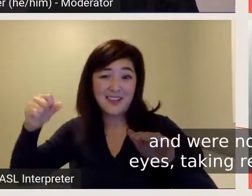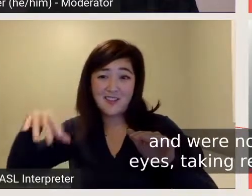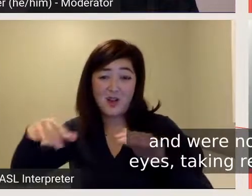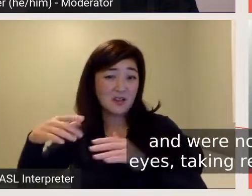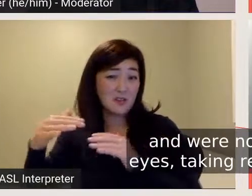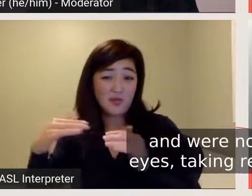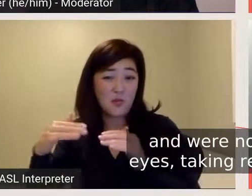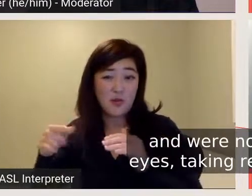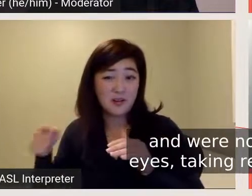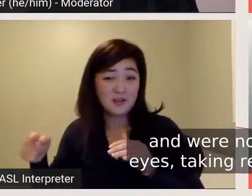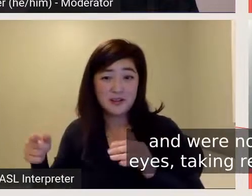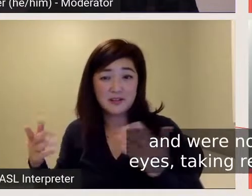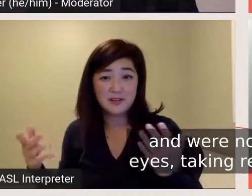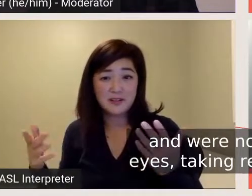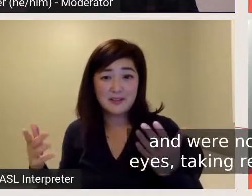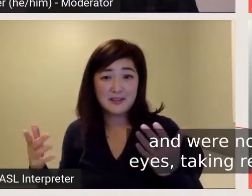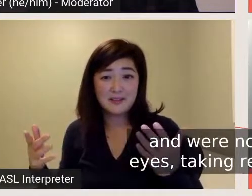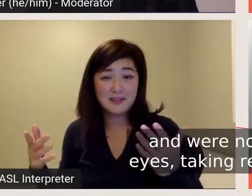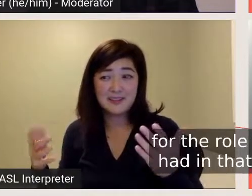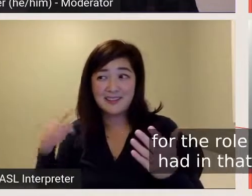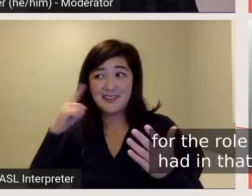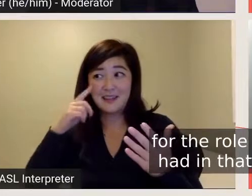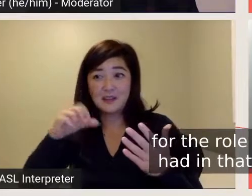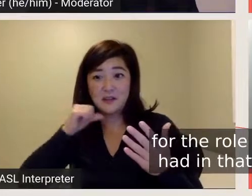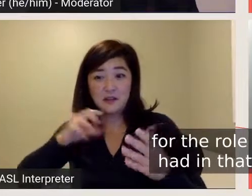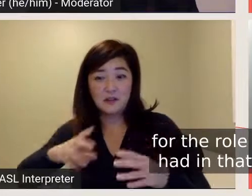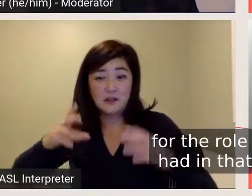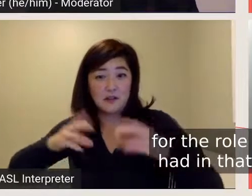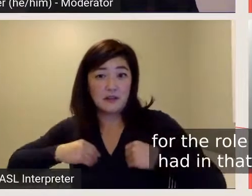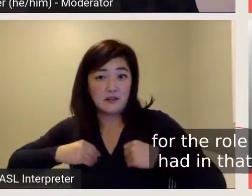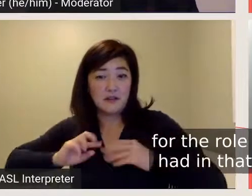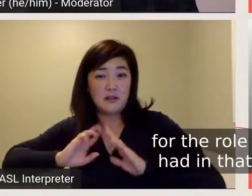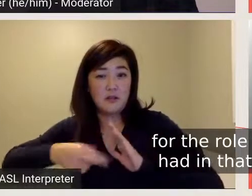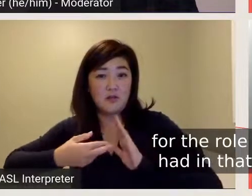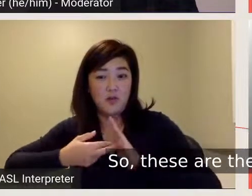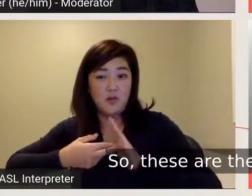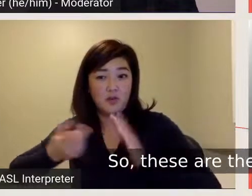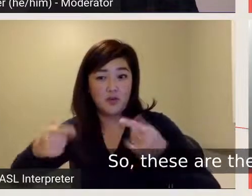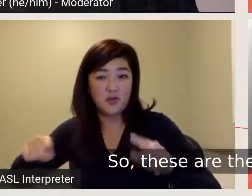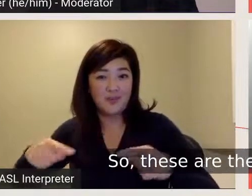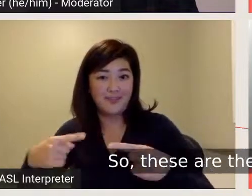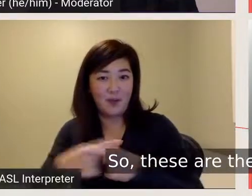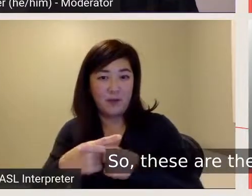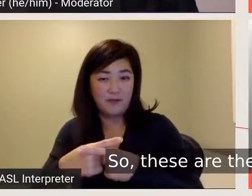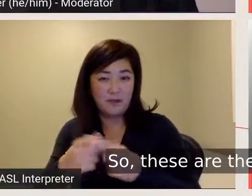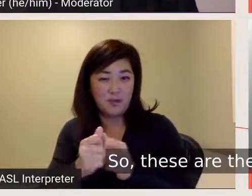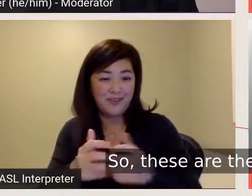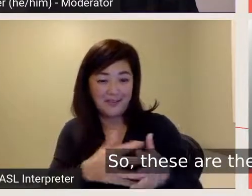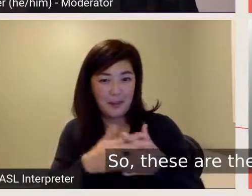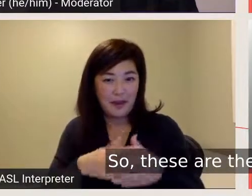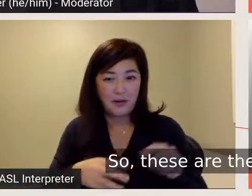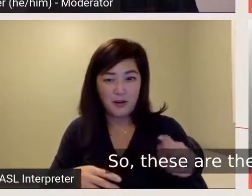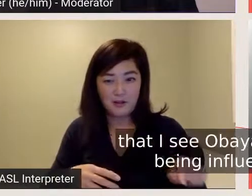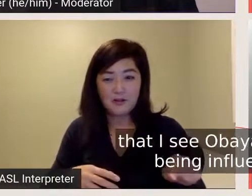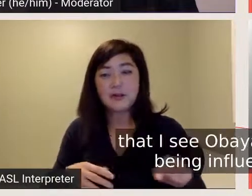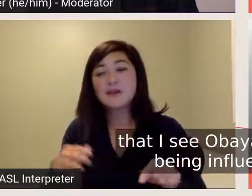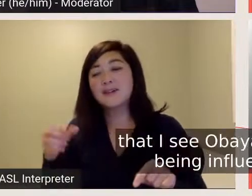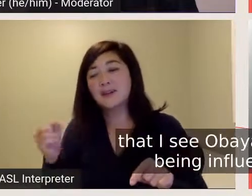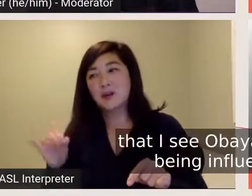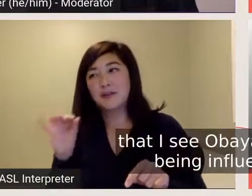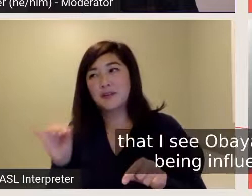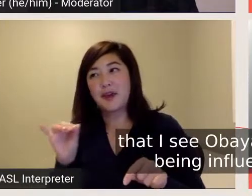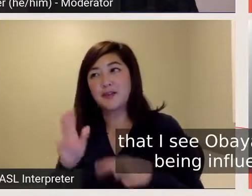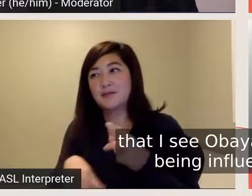not, in their eyes, taking responsibility for the role that they had in that conflict. So, these are the kinds of films that